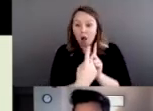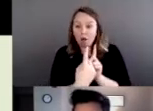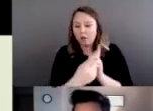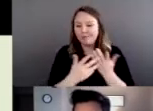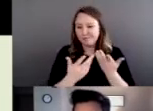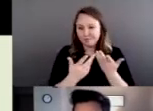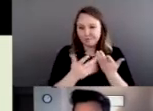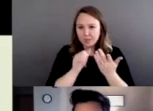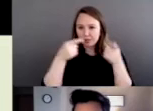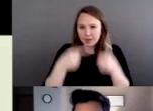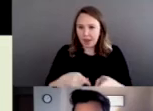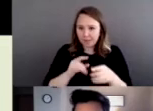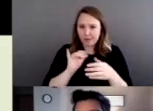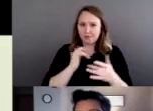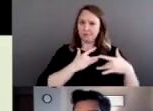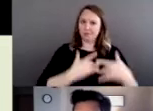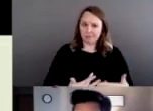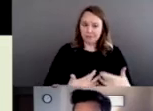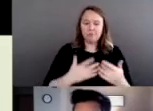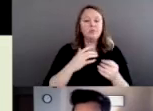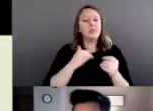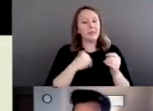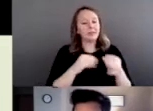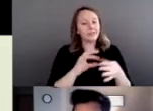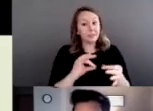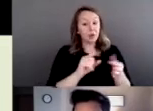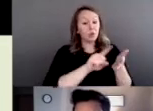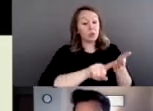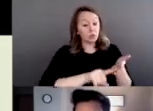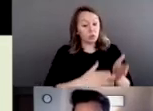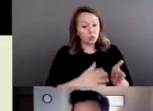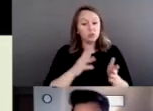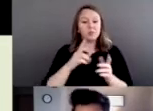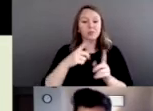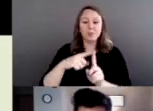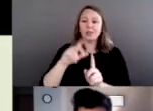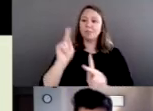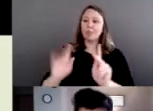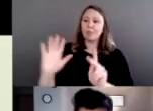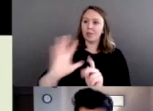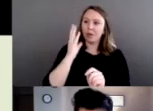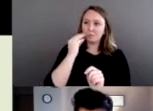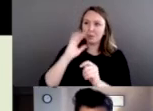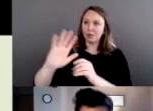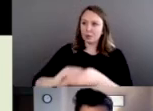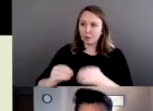and like I said, other stories, the person that's going to hurt you is most likely somebody that you